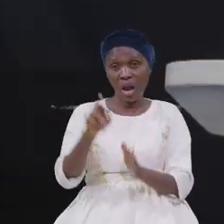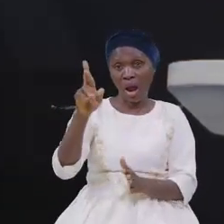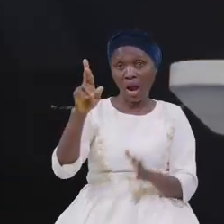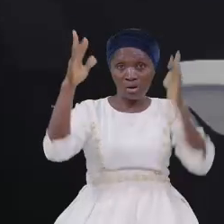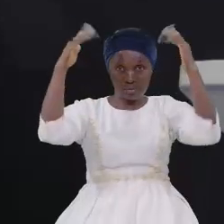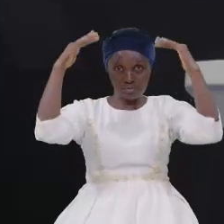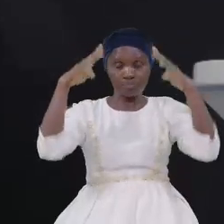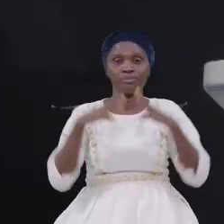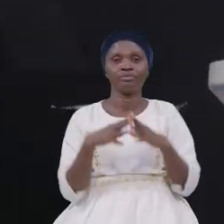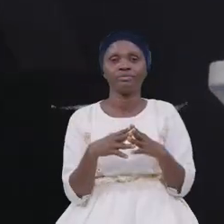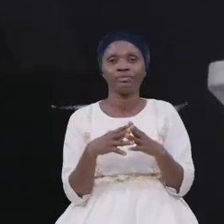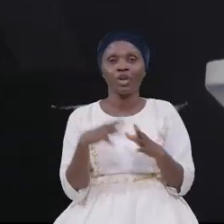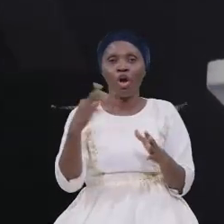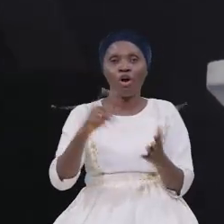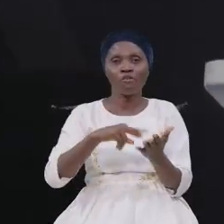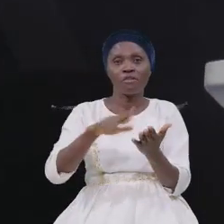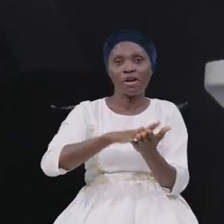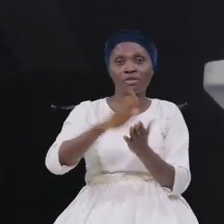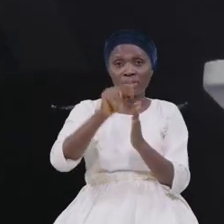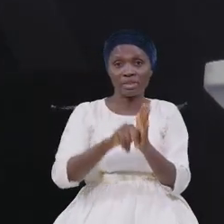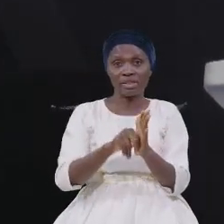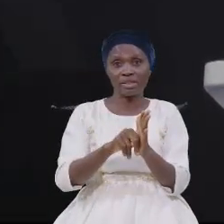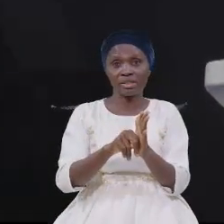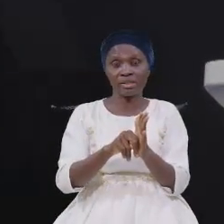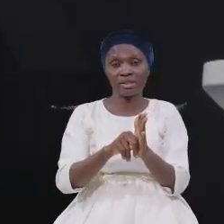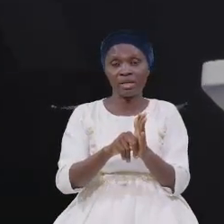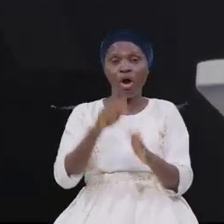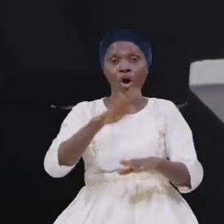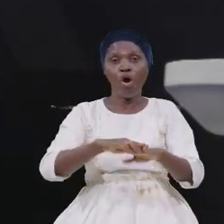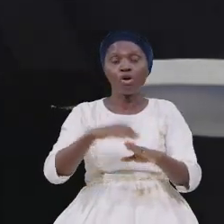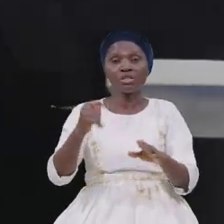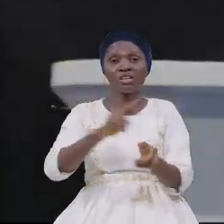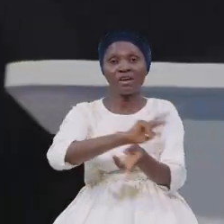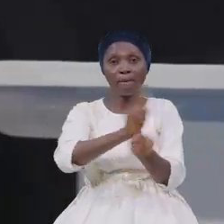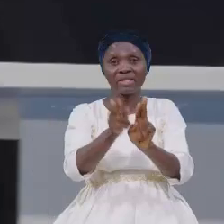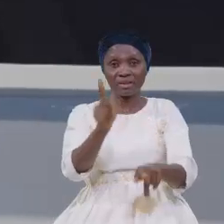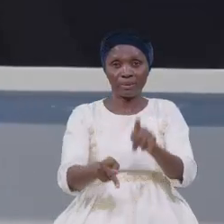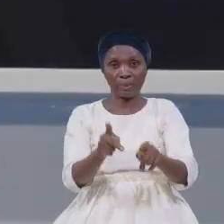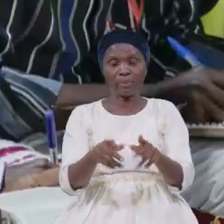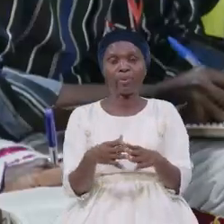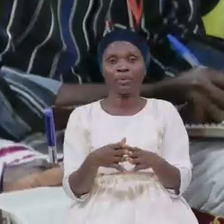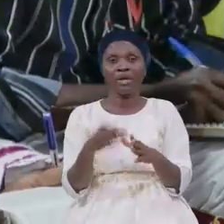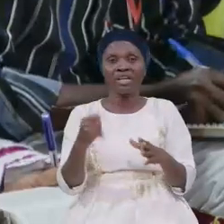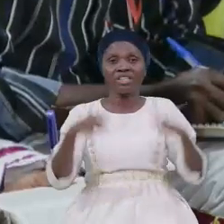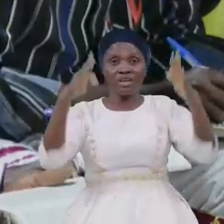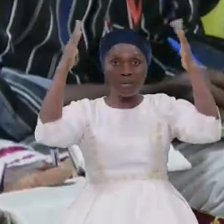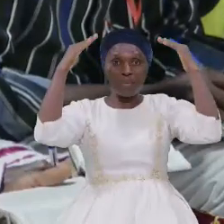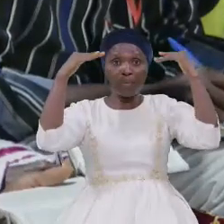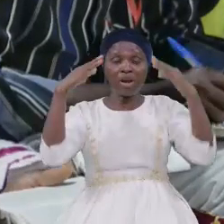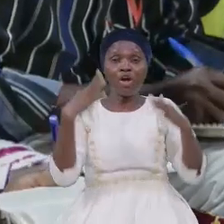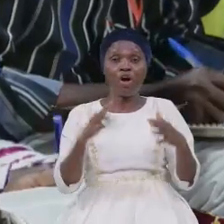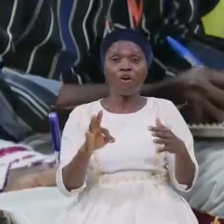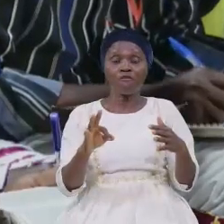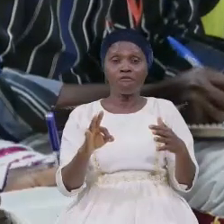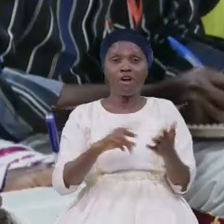of righteousness on the repentant. The reign of righteousness on the